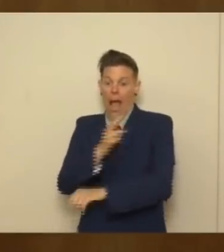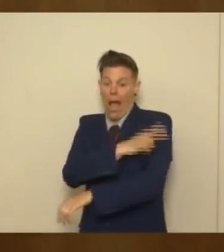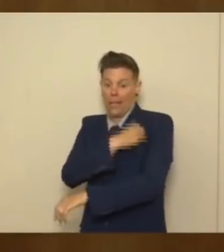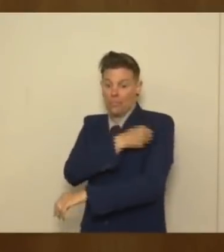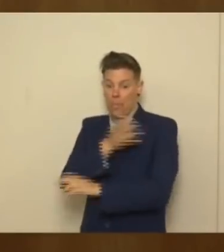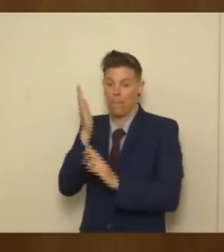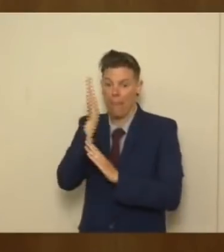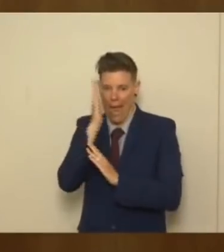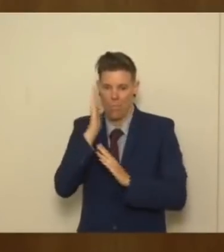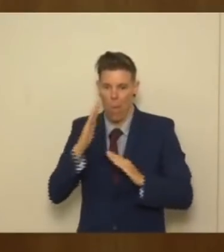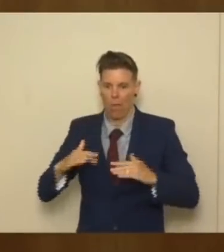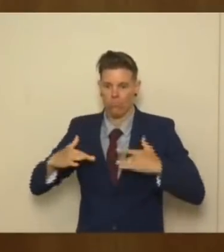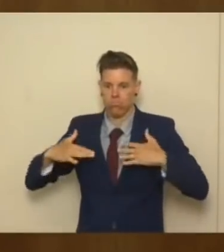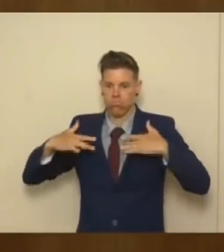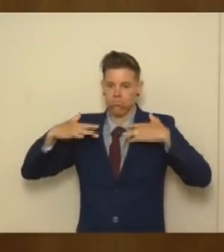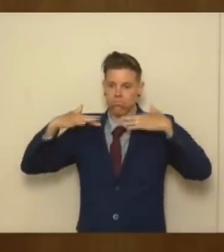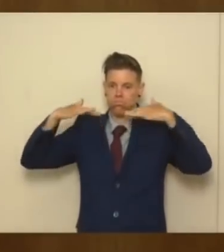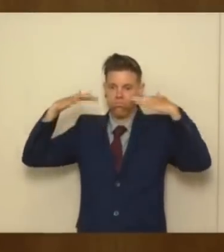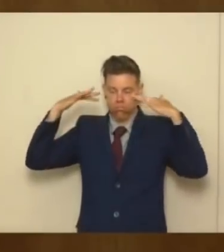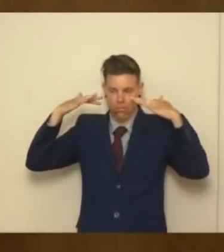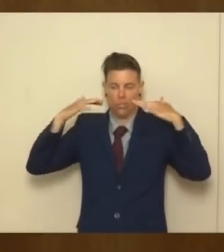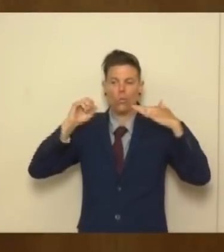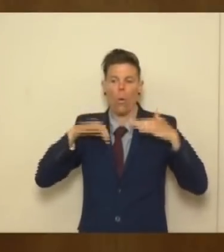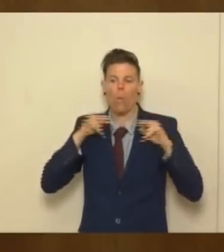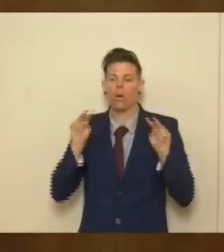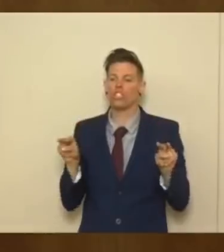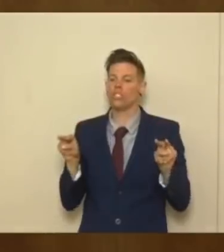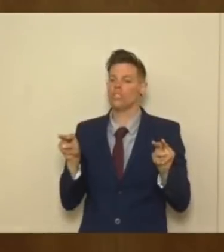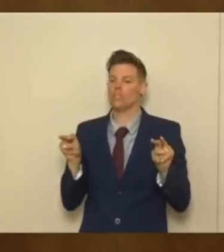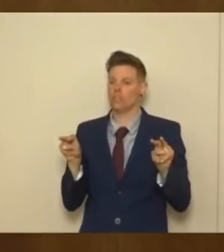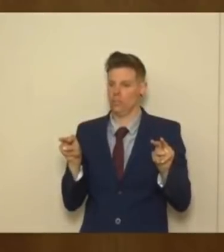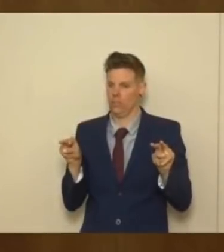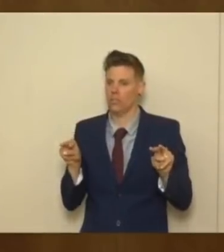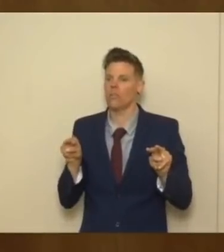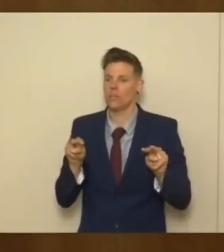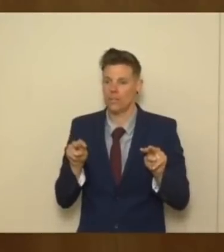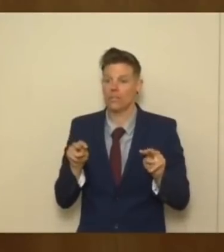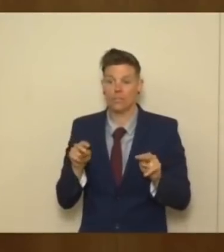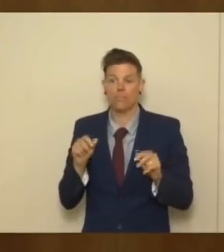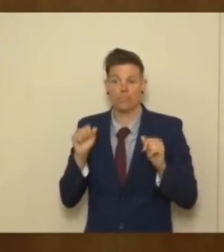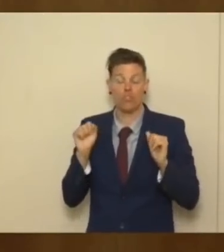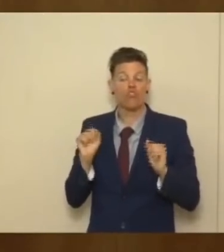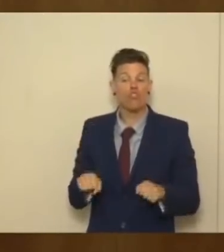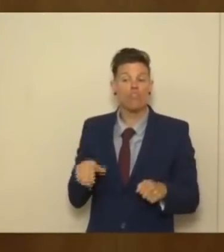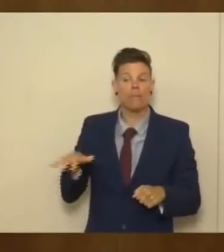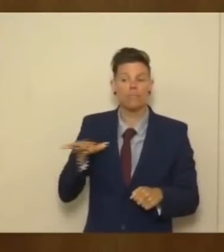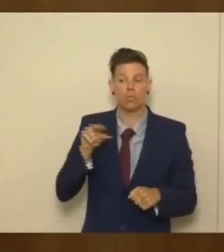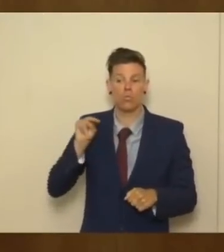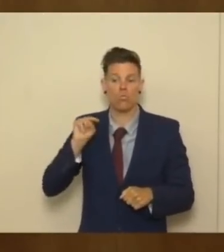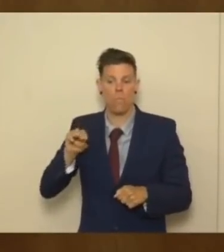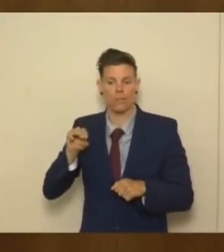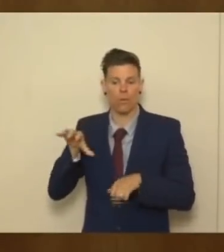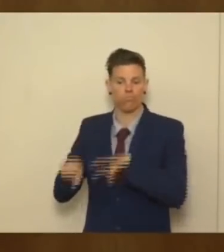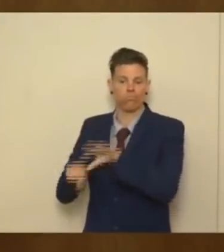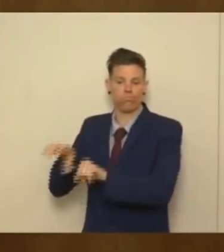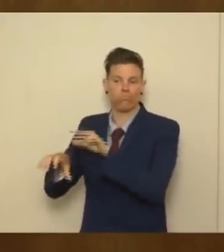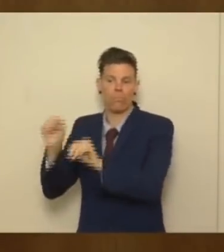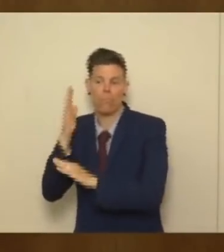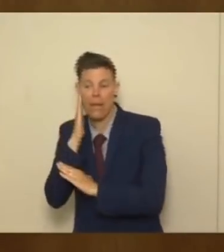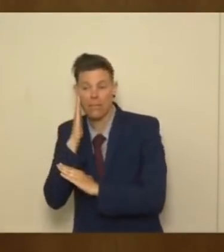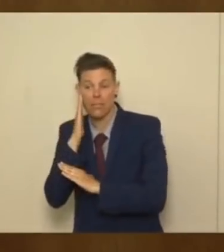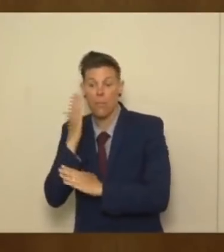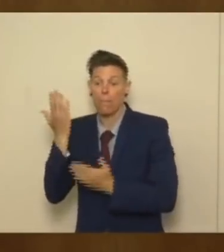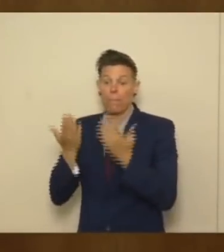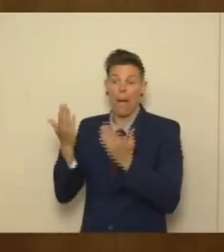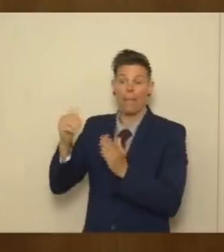Mexicans filling those ICU beds, and it can also come from other states who are now who would be overwhelmed in their